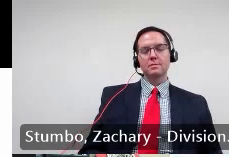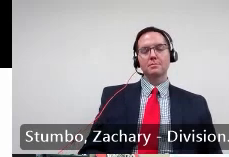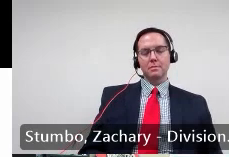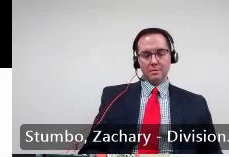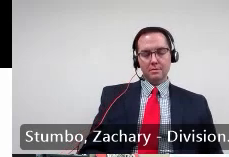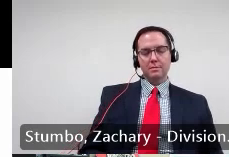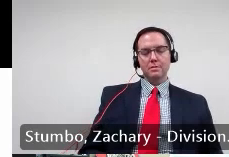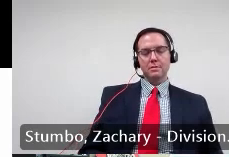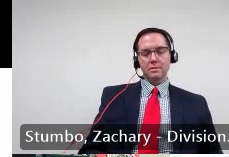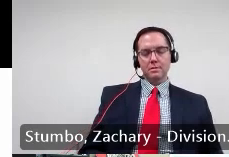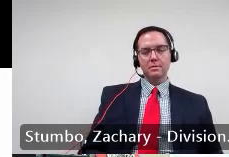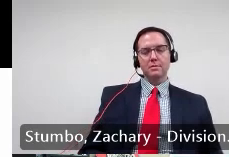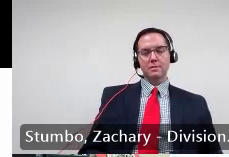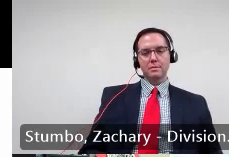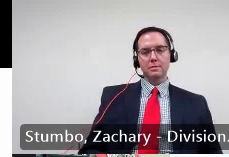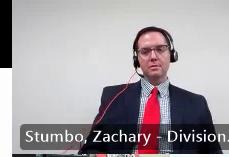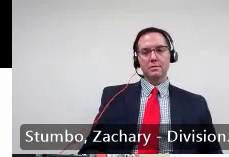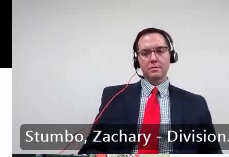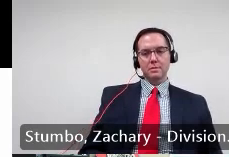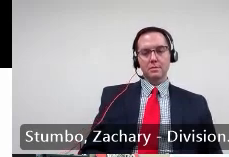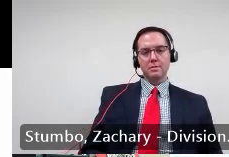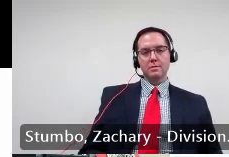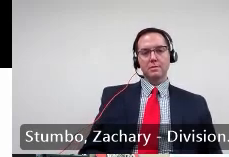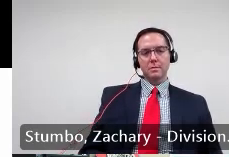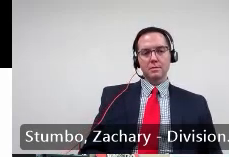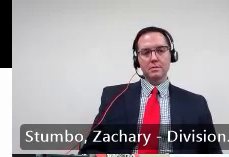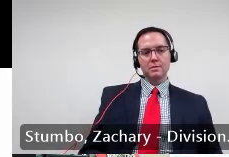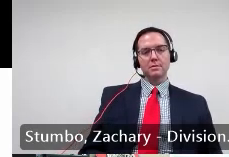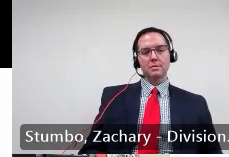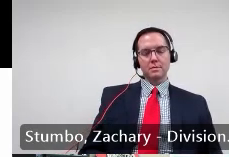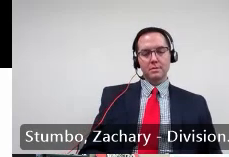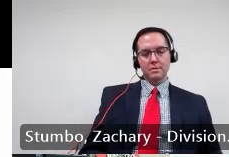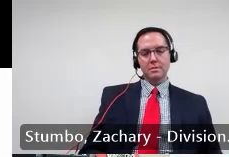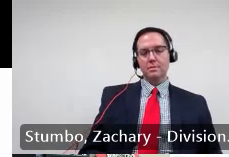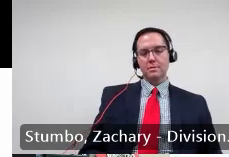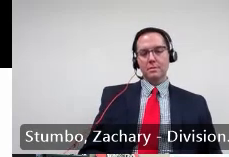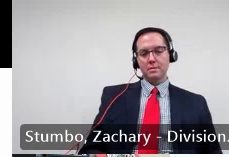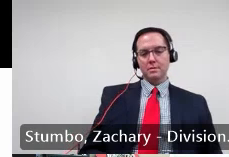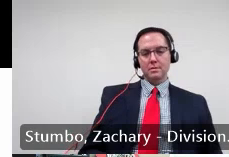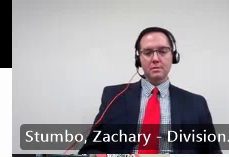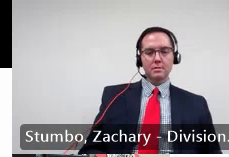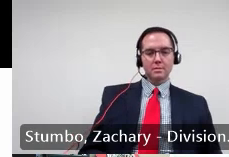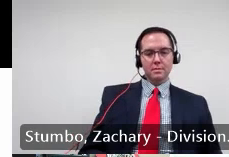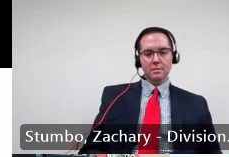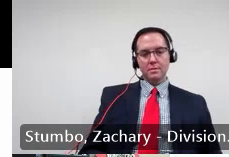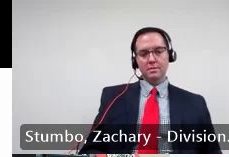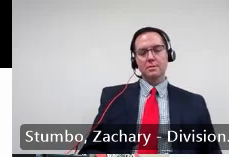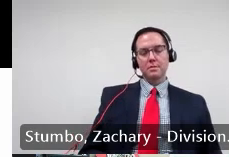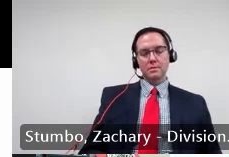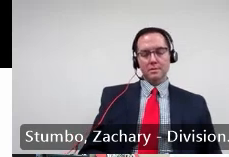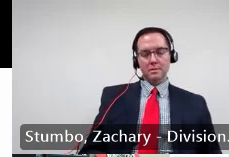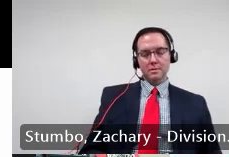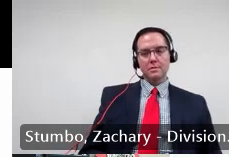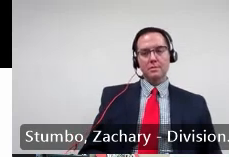kind of work around trying to figure out some of those different tracking pieces and kind of the auditing business office side of